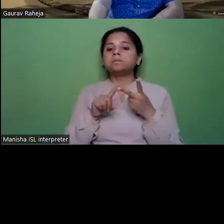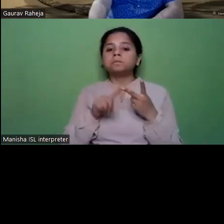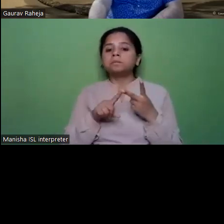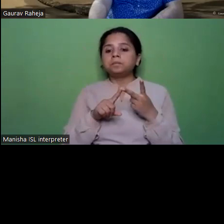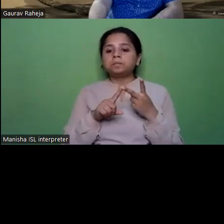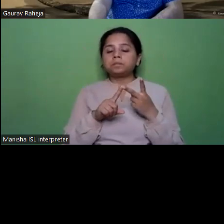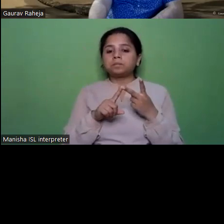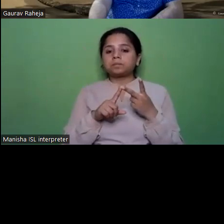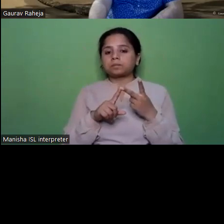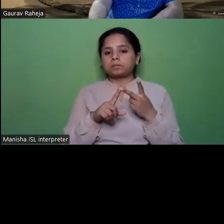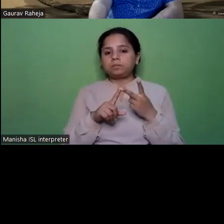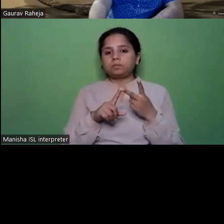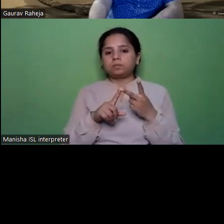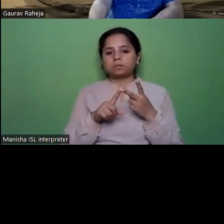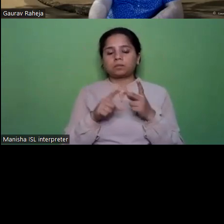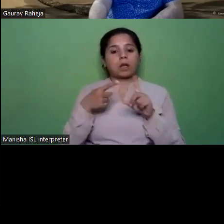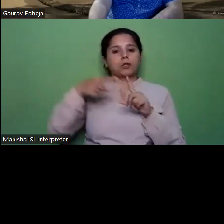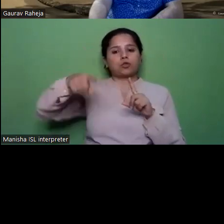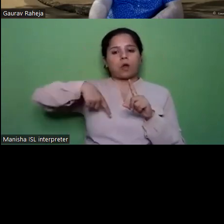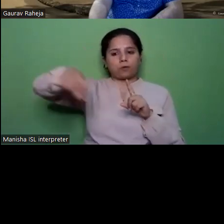was the transportation.